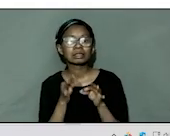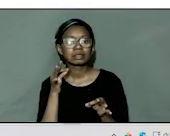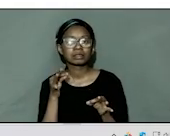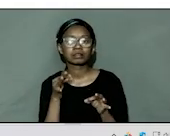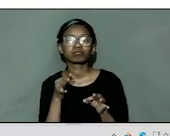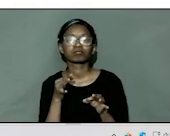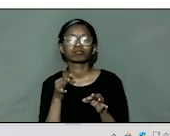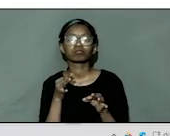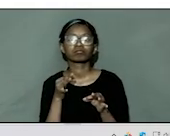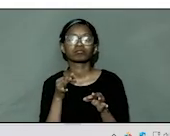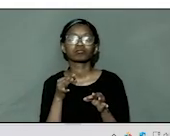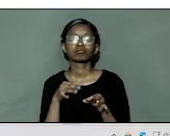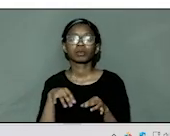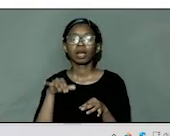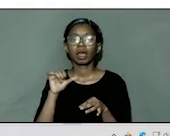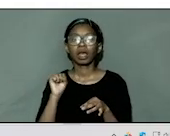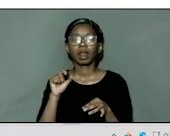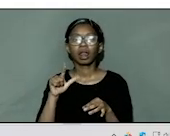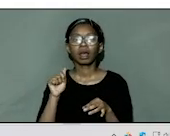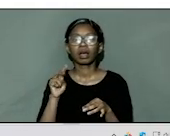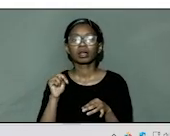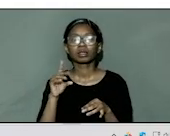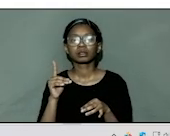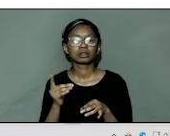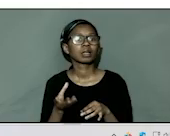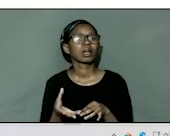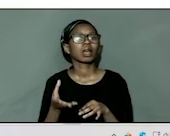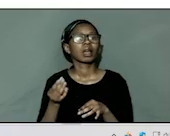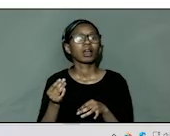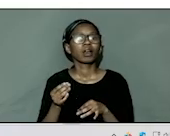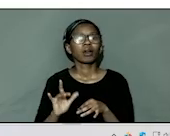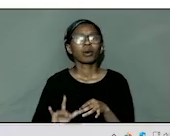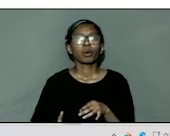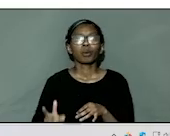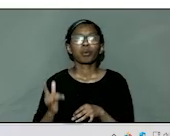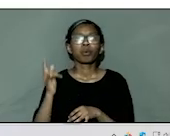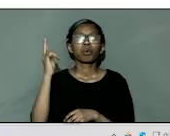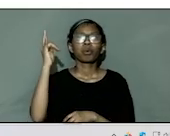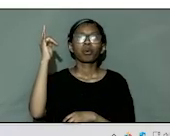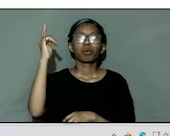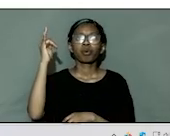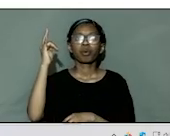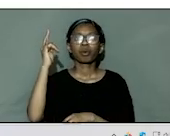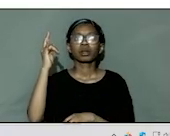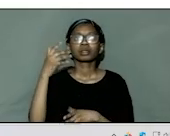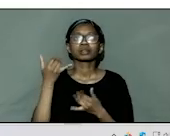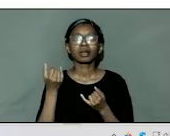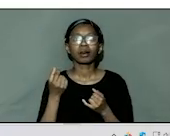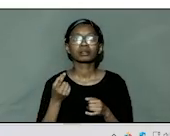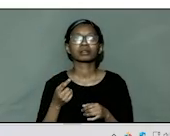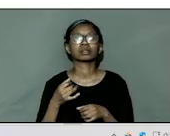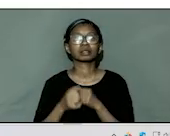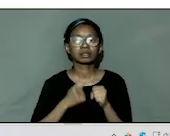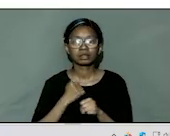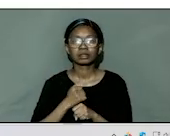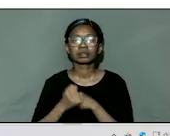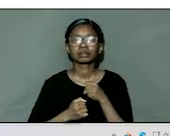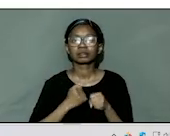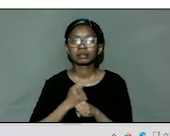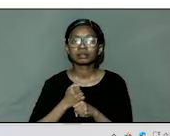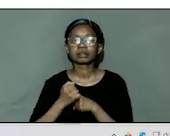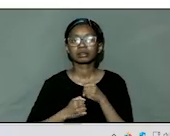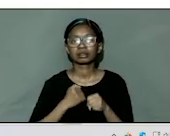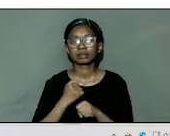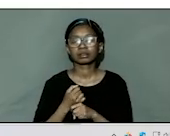covered with tall trees. Over the years, there has been deforestation in some areas of